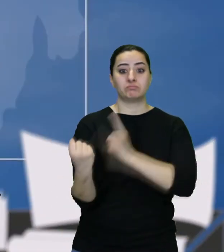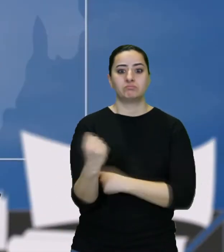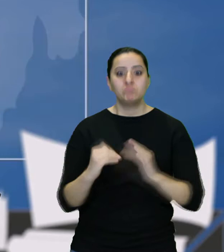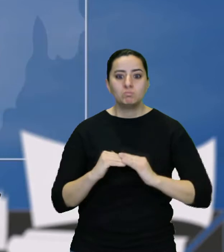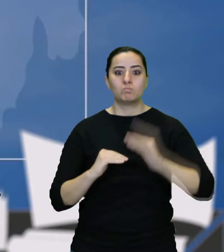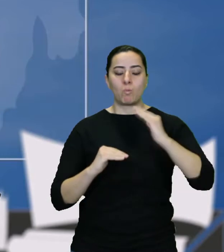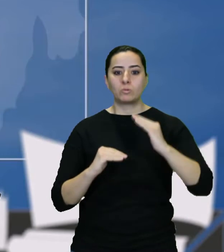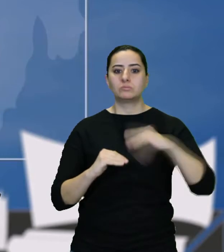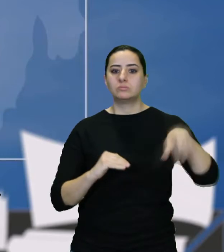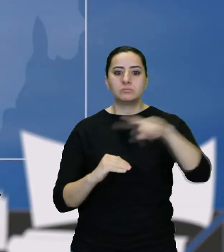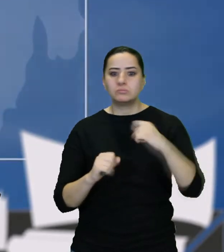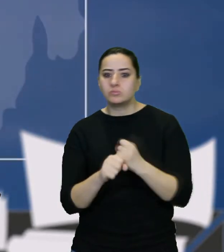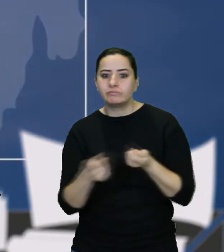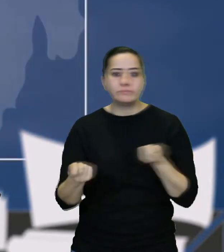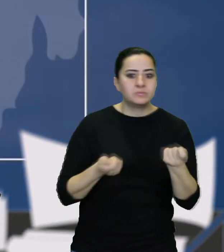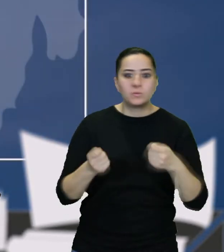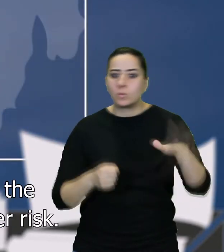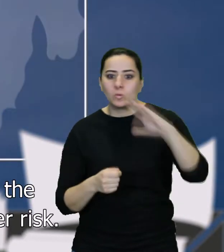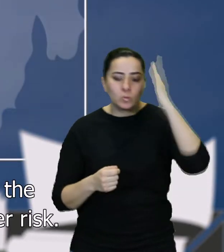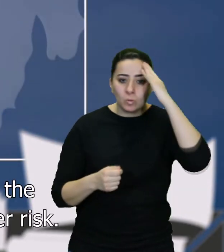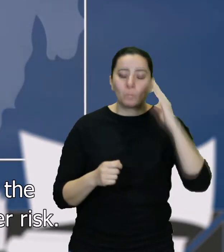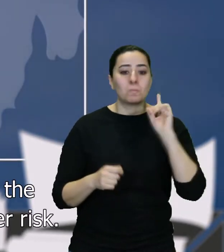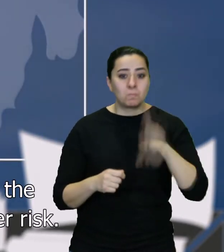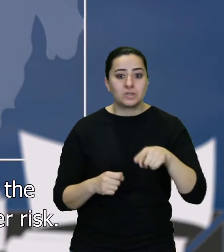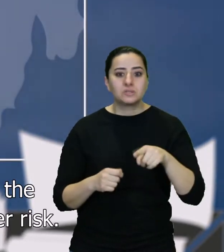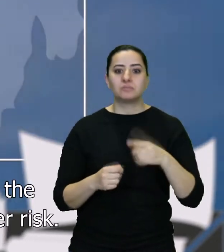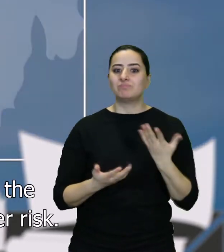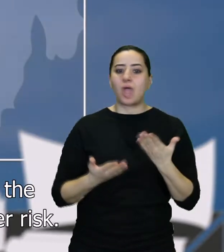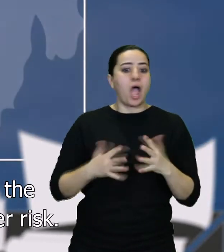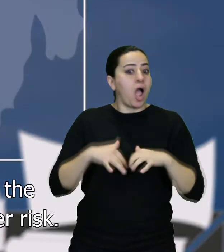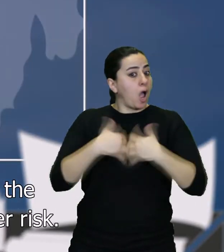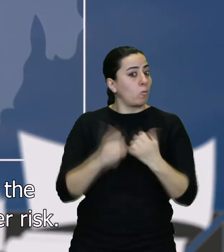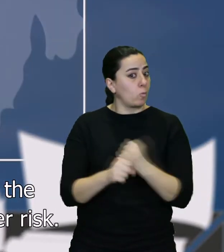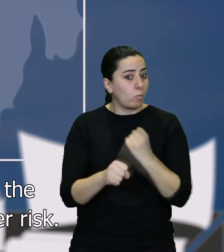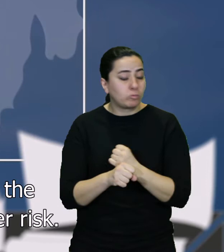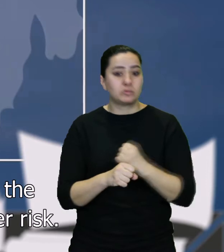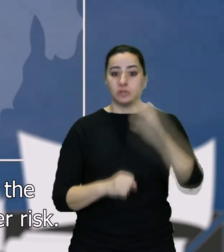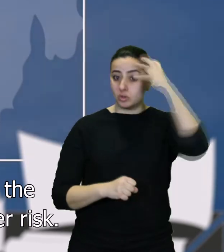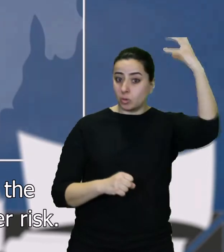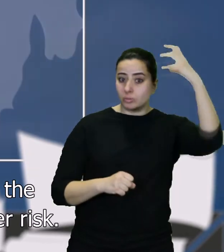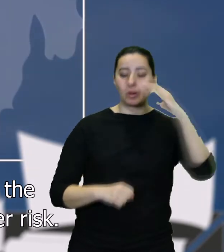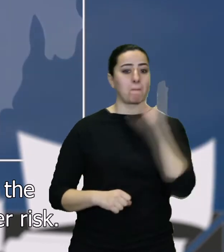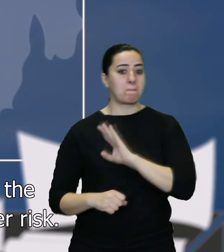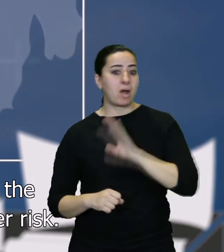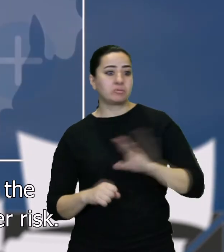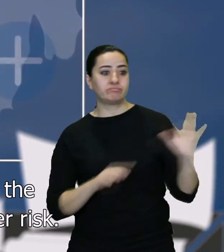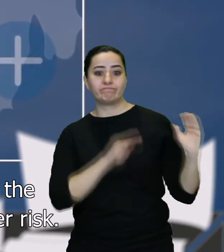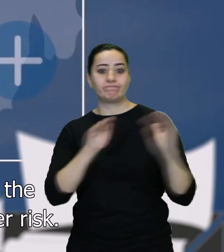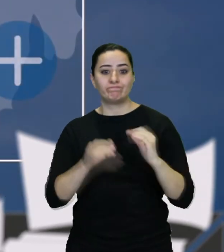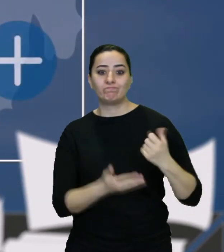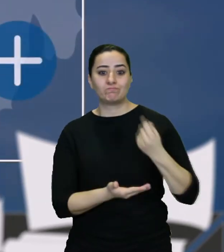clear strategy, strong institutions, laws and budget to ensure the efficient management of disaster risk.